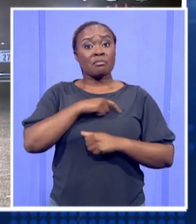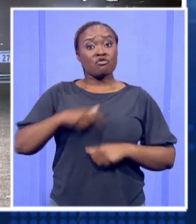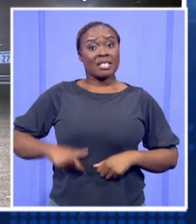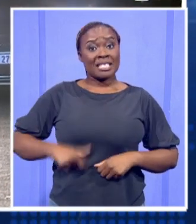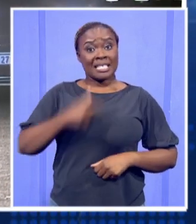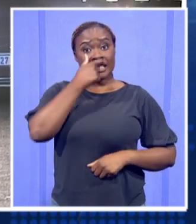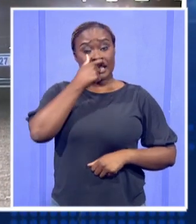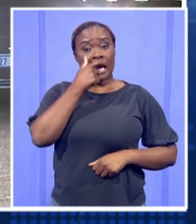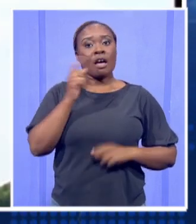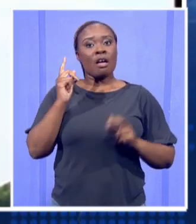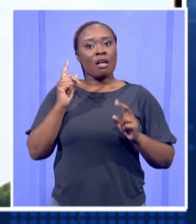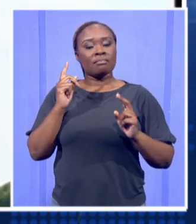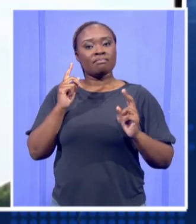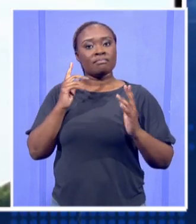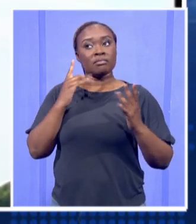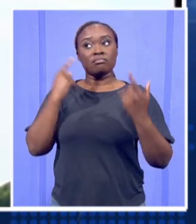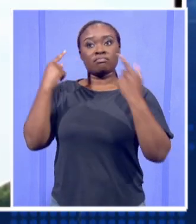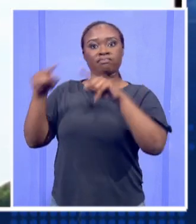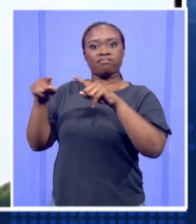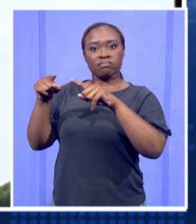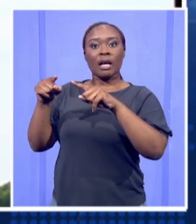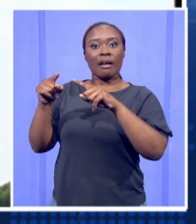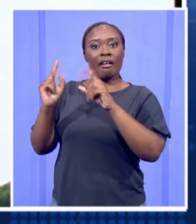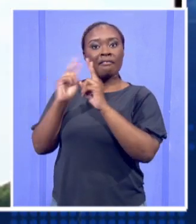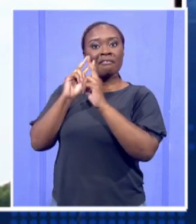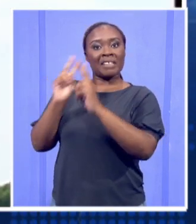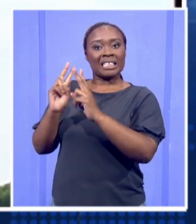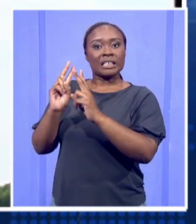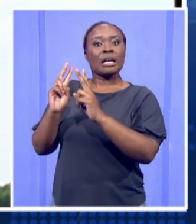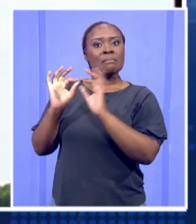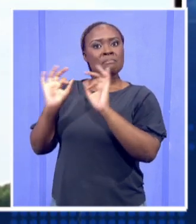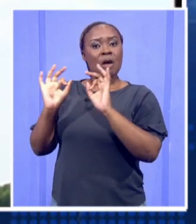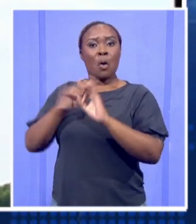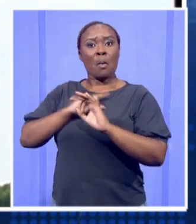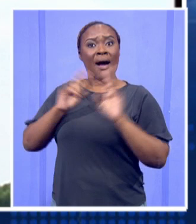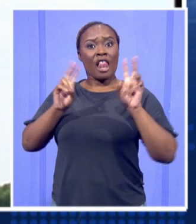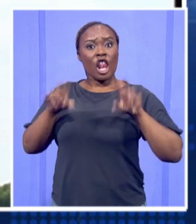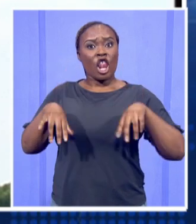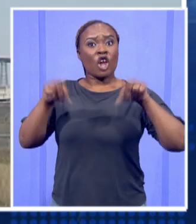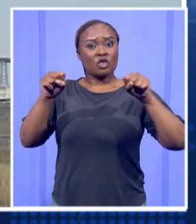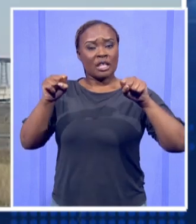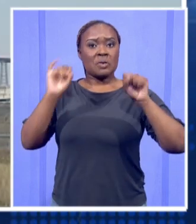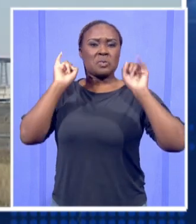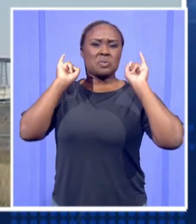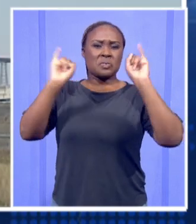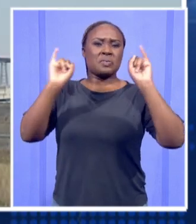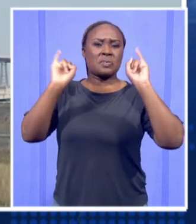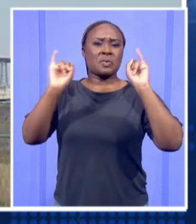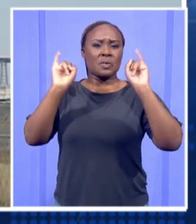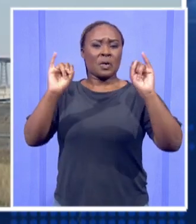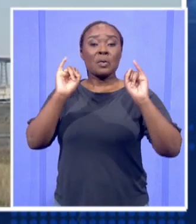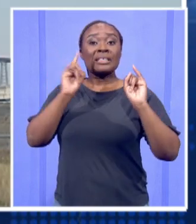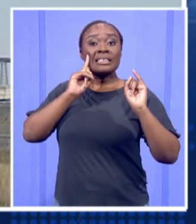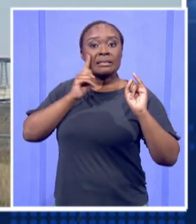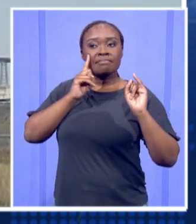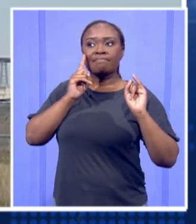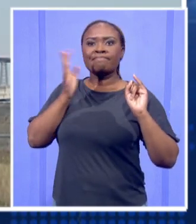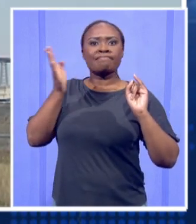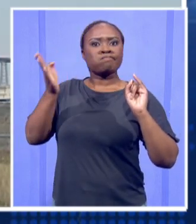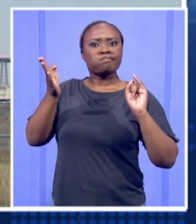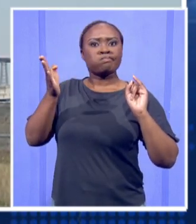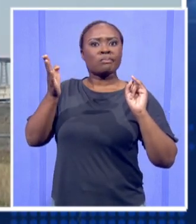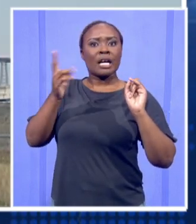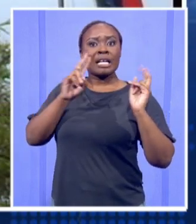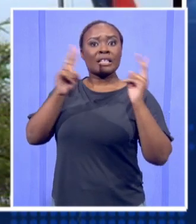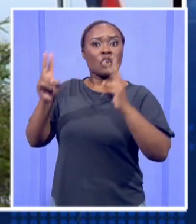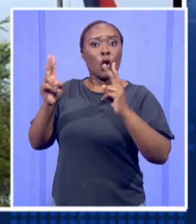visit that had to be cut short because load shedding had gotten so bad in the country. We've seen him on a state visit